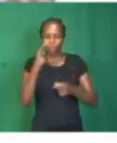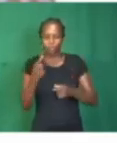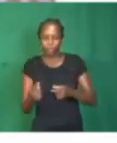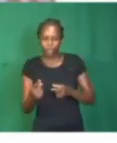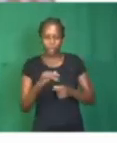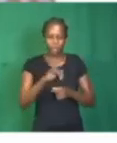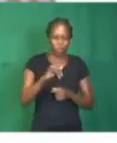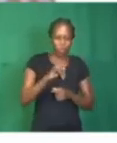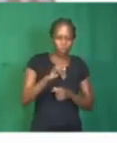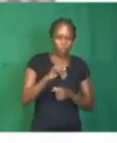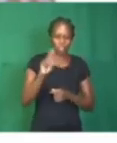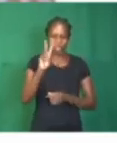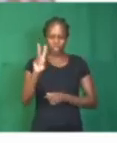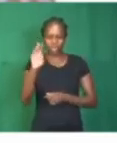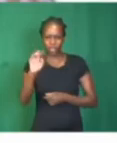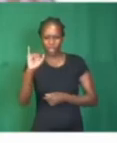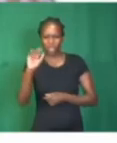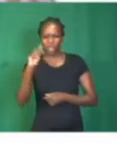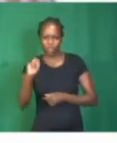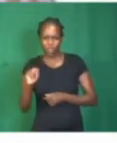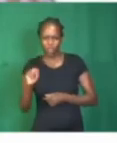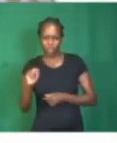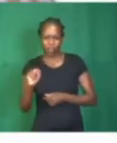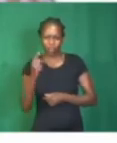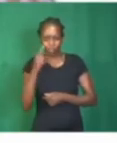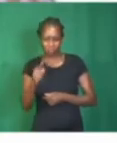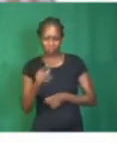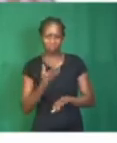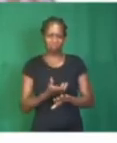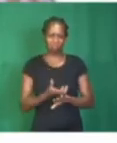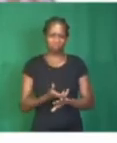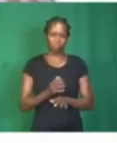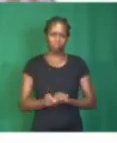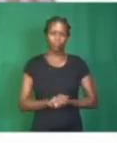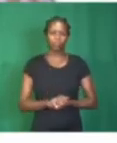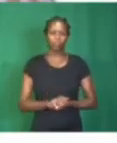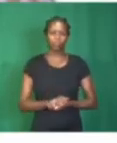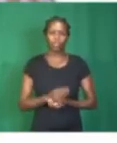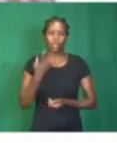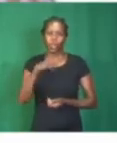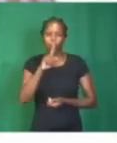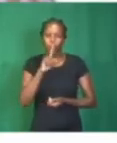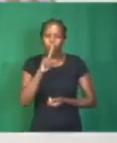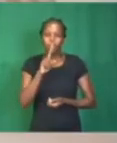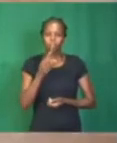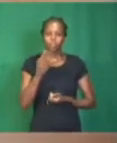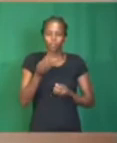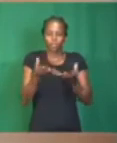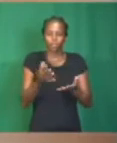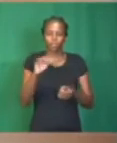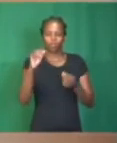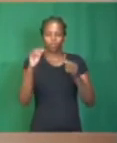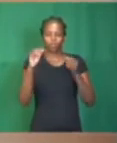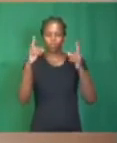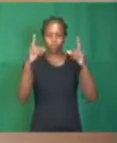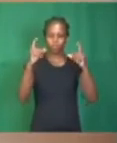blood vessel is a vein and which one is an artery. But I will just give you a picture as to which one is